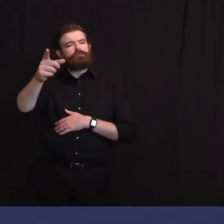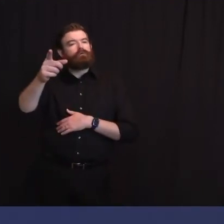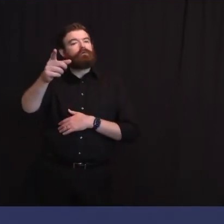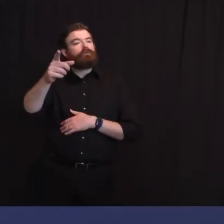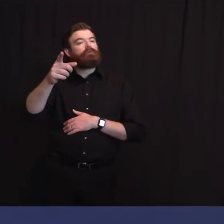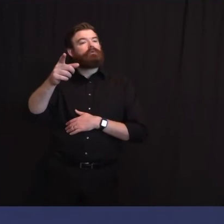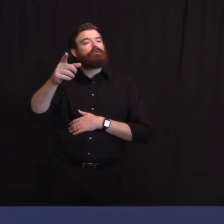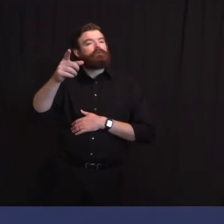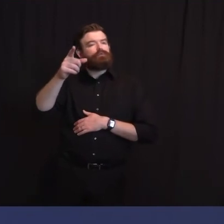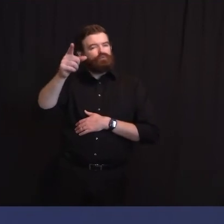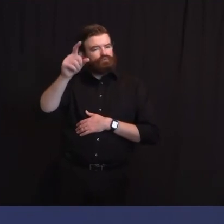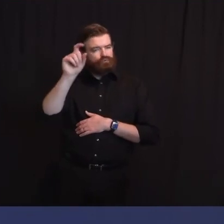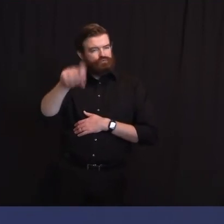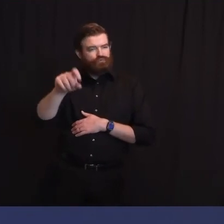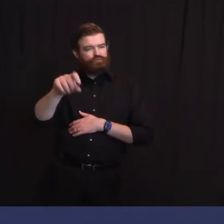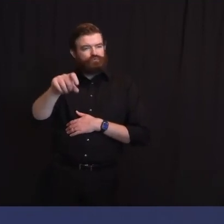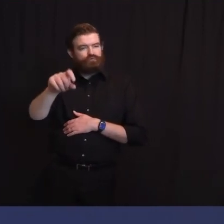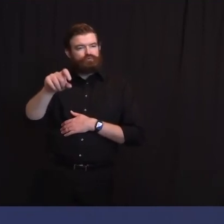that.